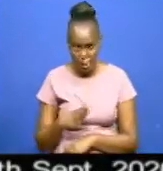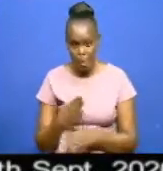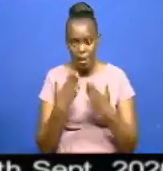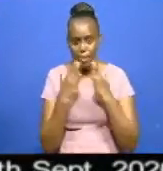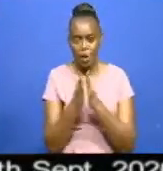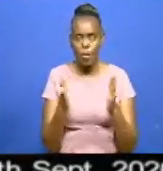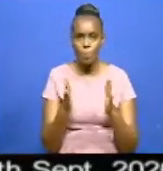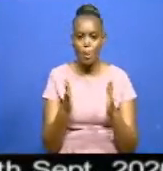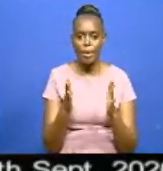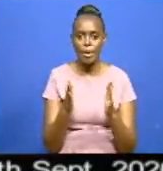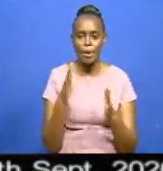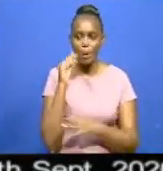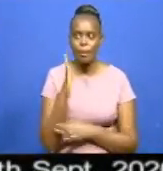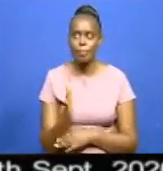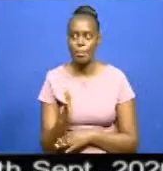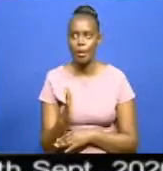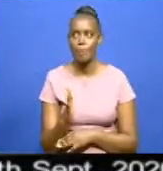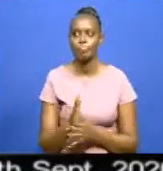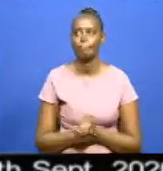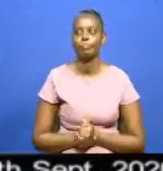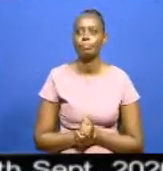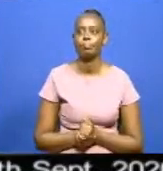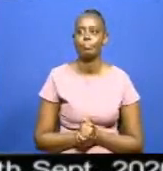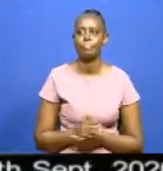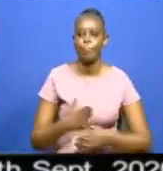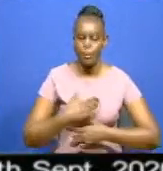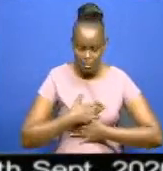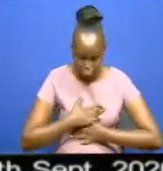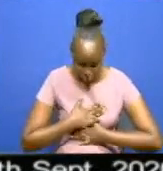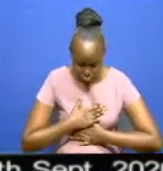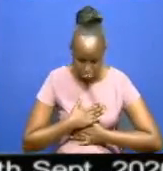so much, Mr. Speaker, sir. Honorable Dur.